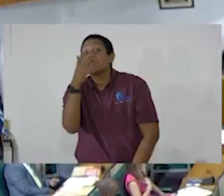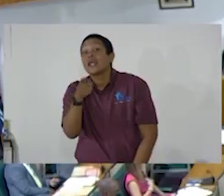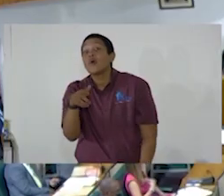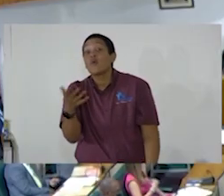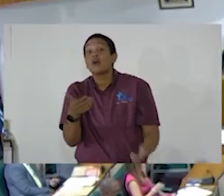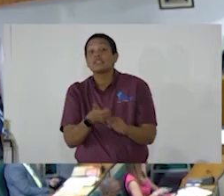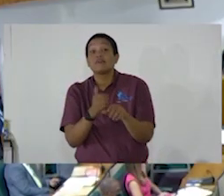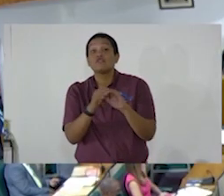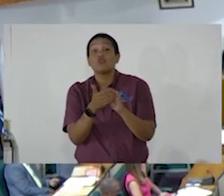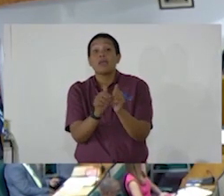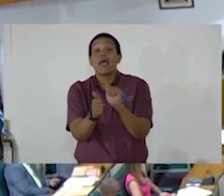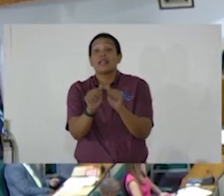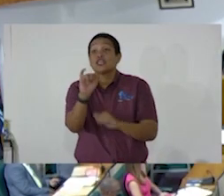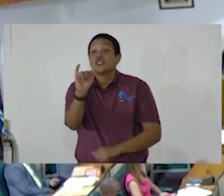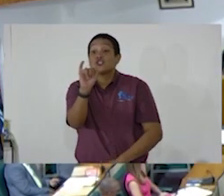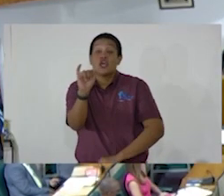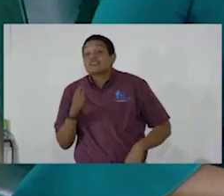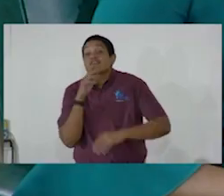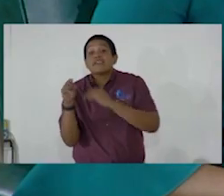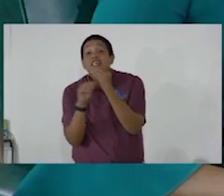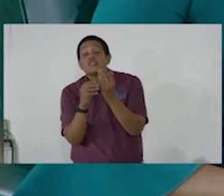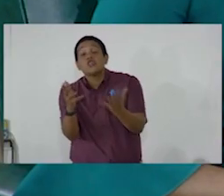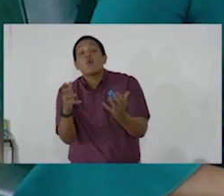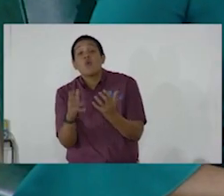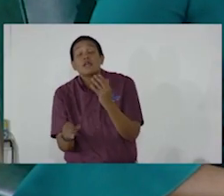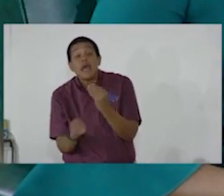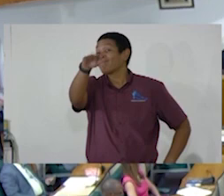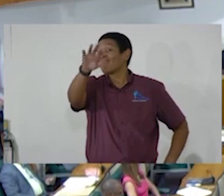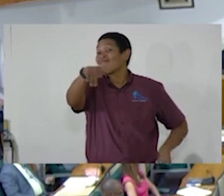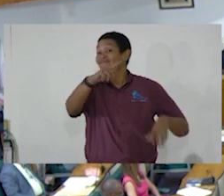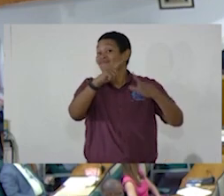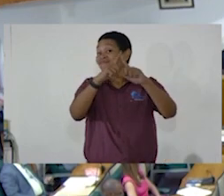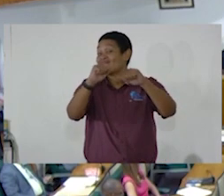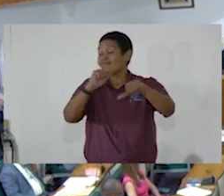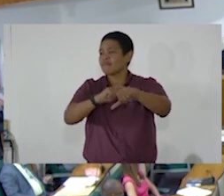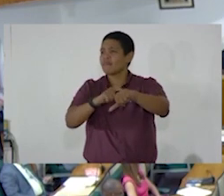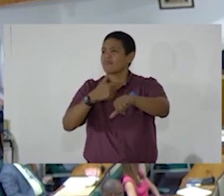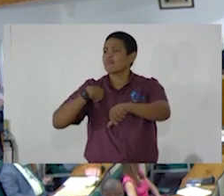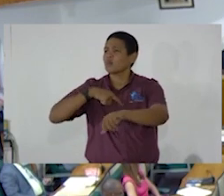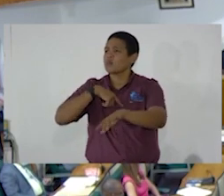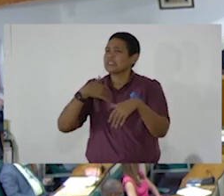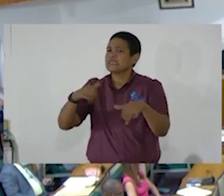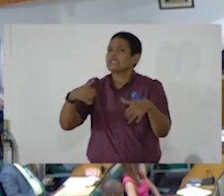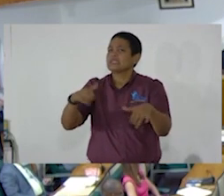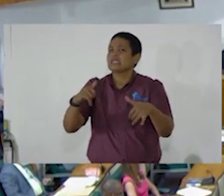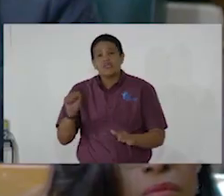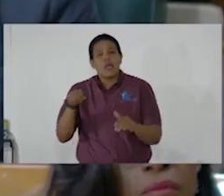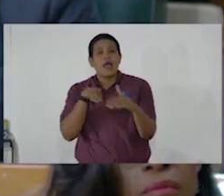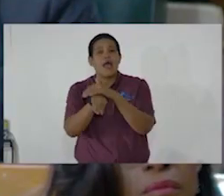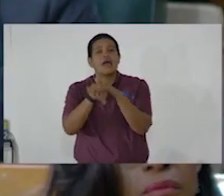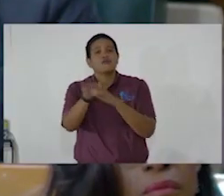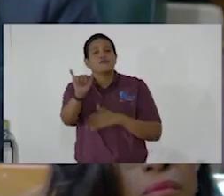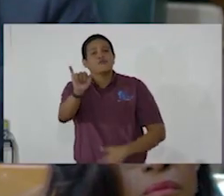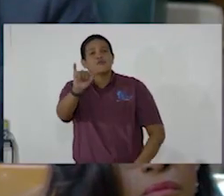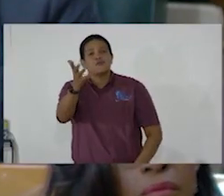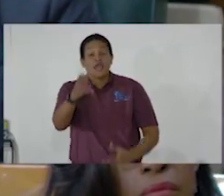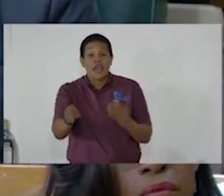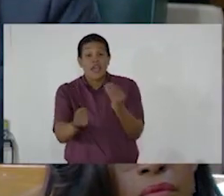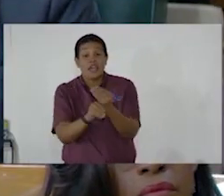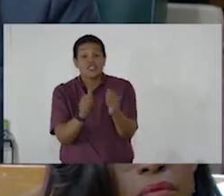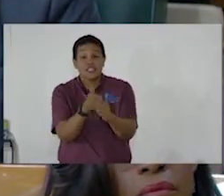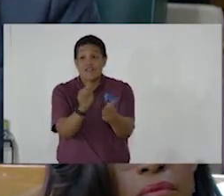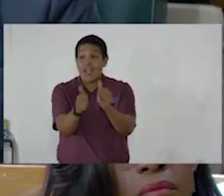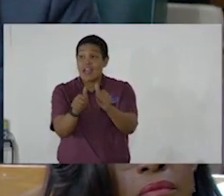canal and permanent crown, and even support for miscarriage can be accessed. Additionally,